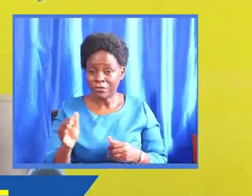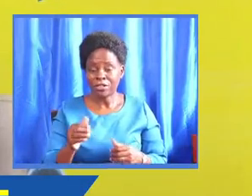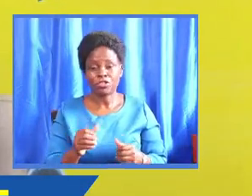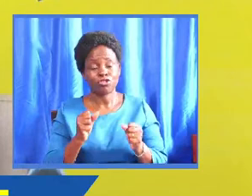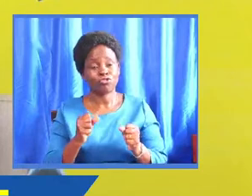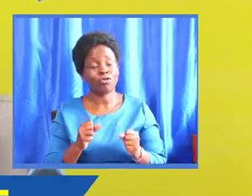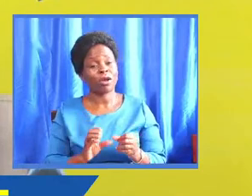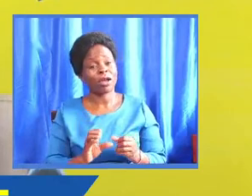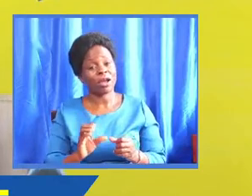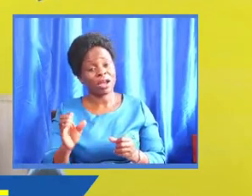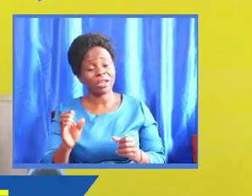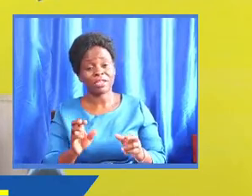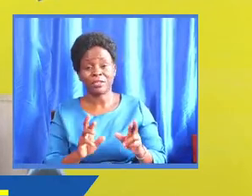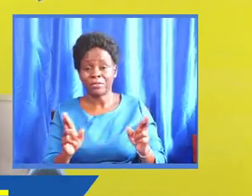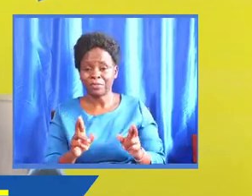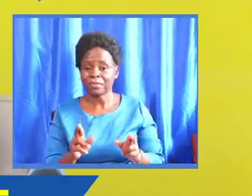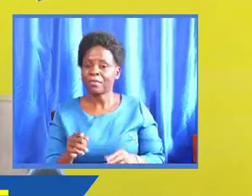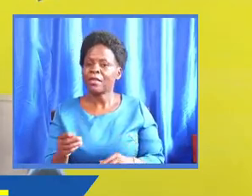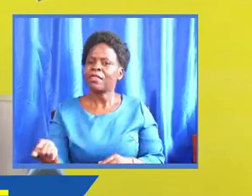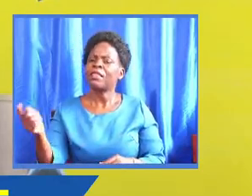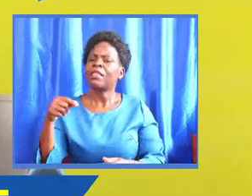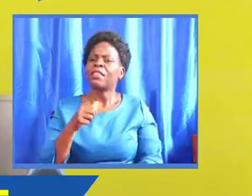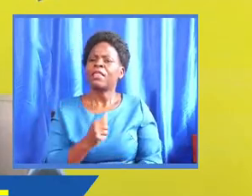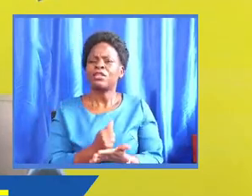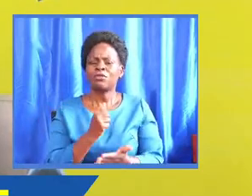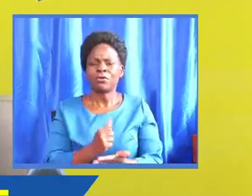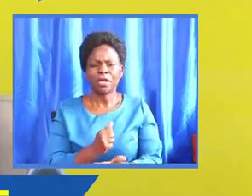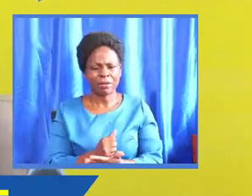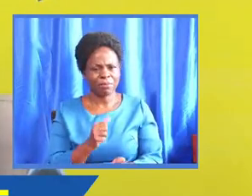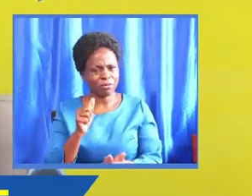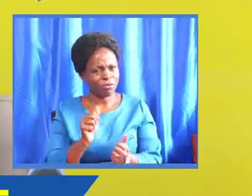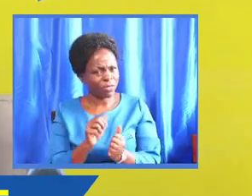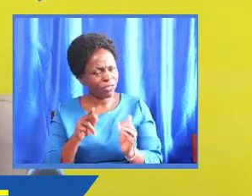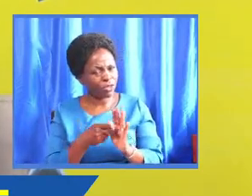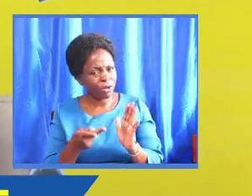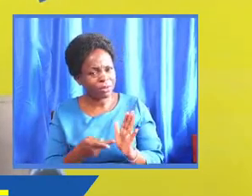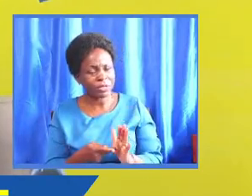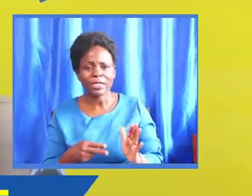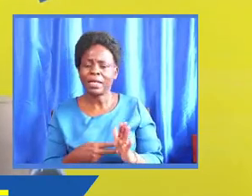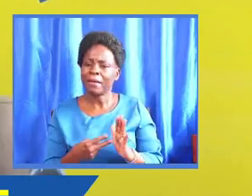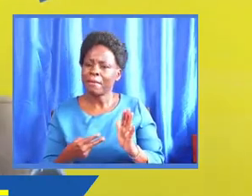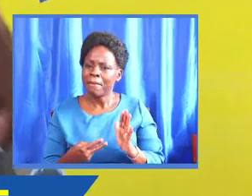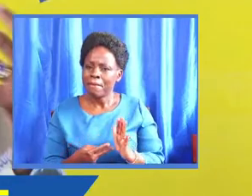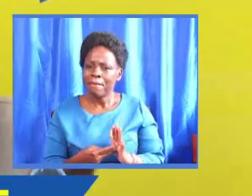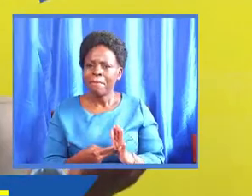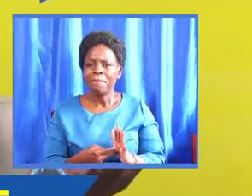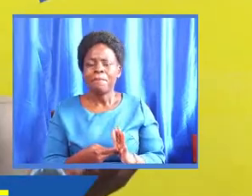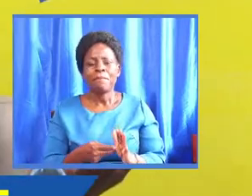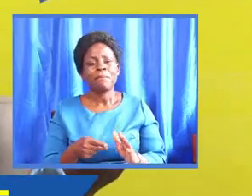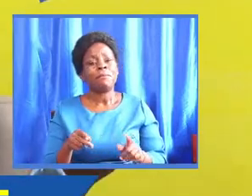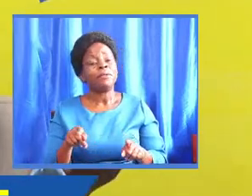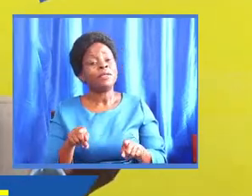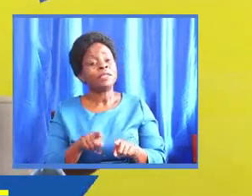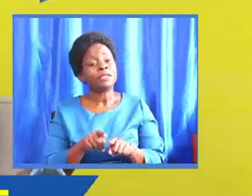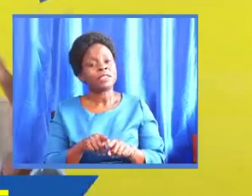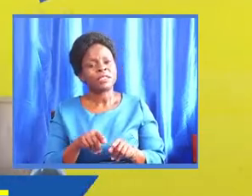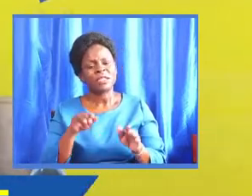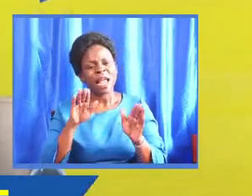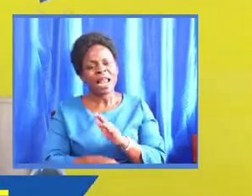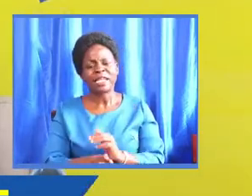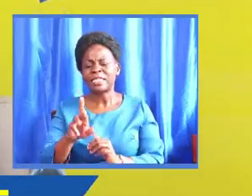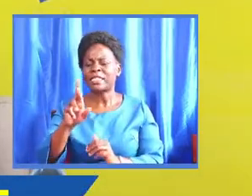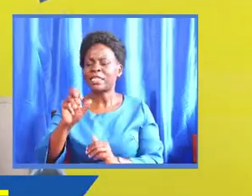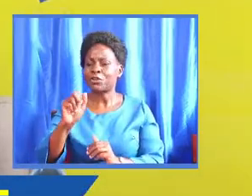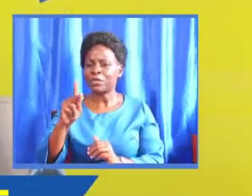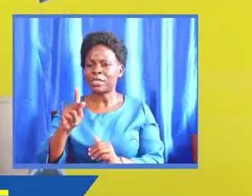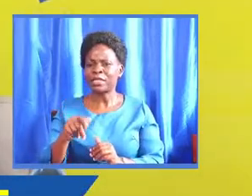cash flows and revenue streams, that will help de-risk your project, meaning it makes it less risky and therefore more attractive